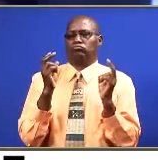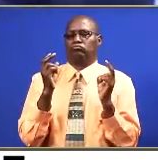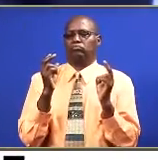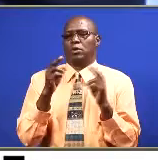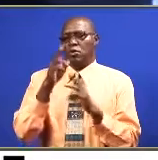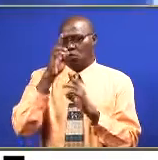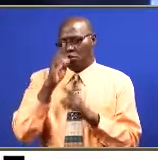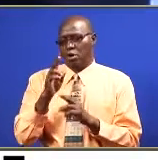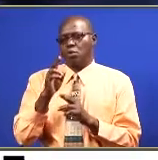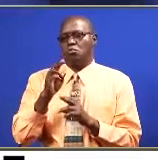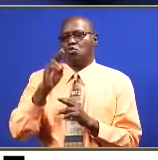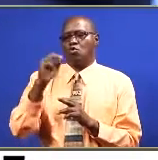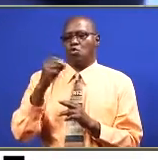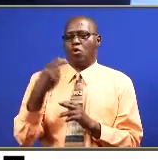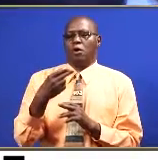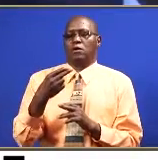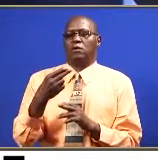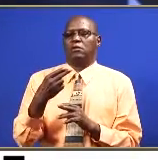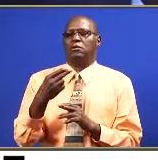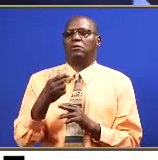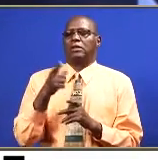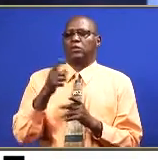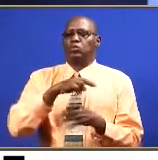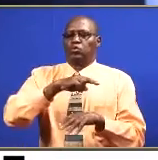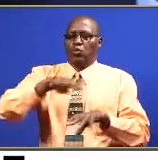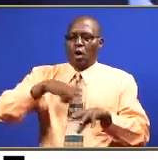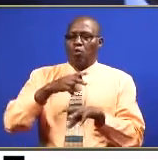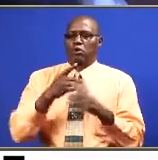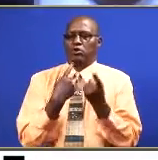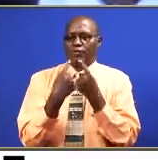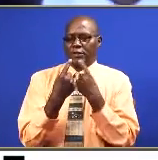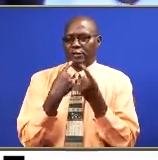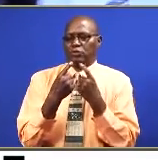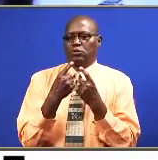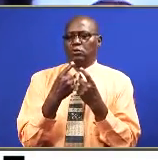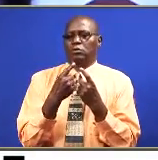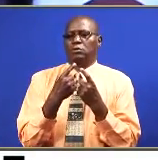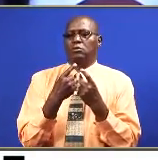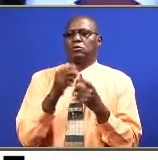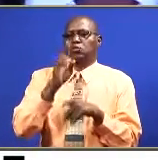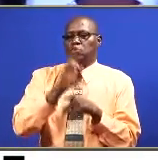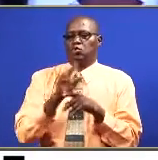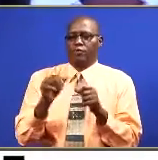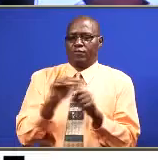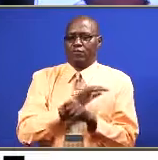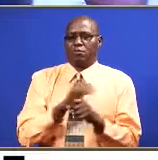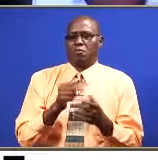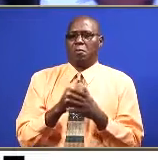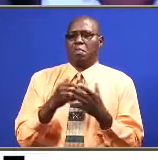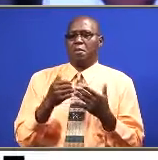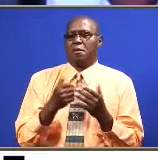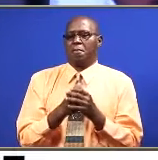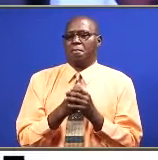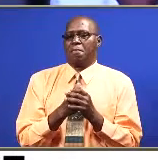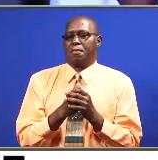2-hour conversation, which was very useful, I believe, and because I'm not at liberty to